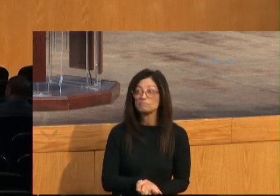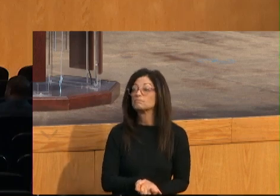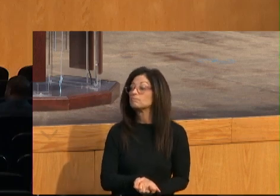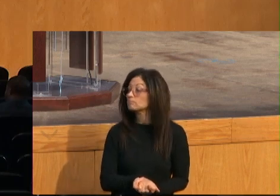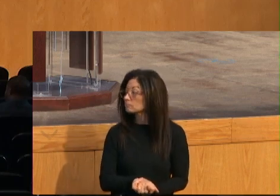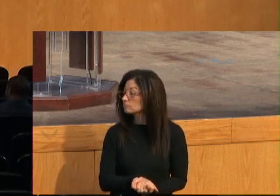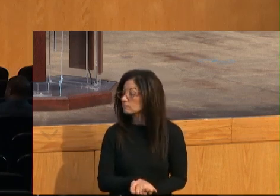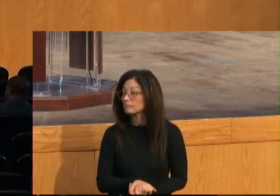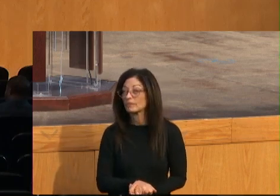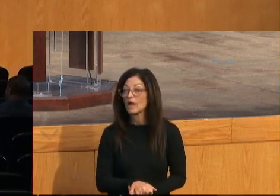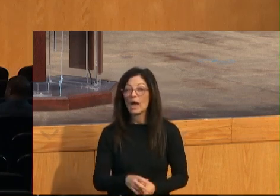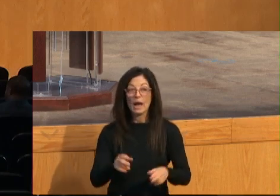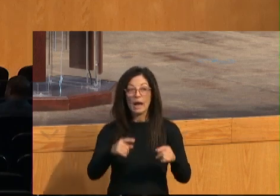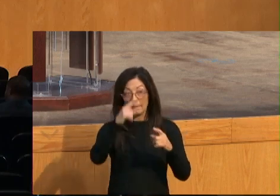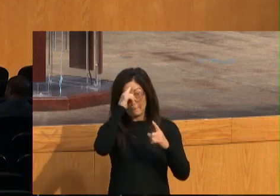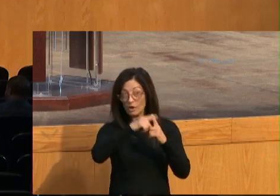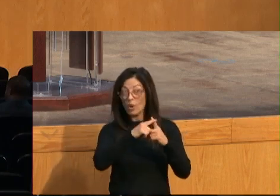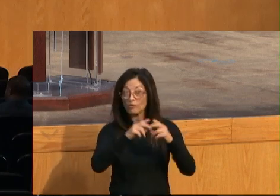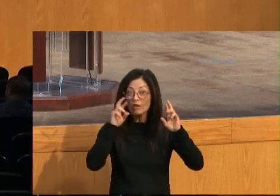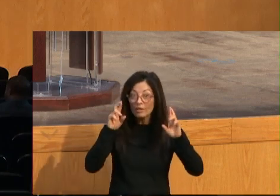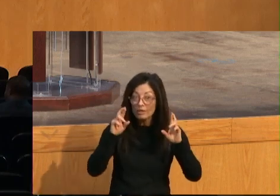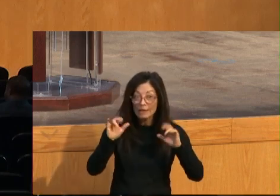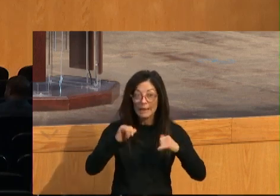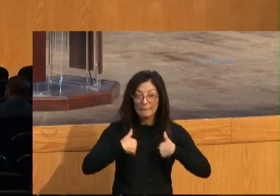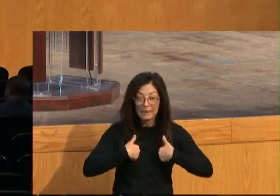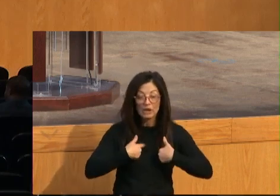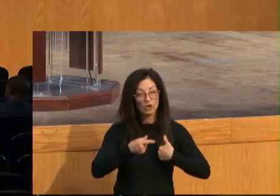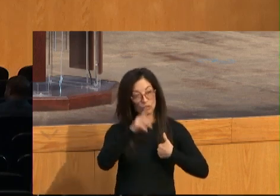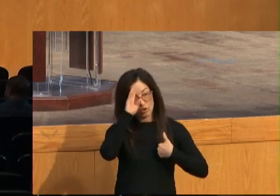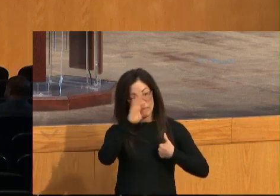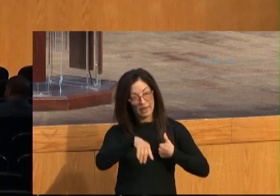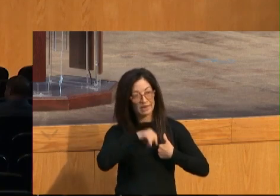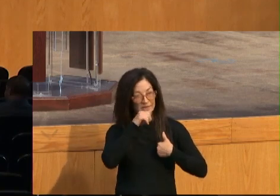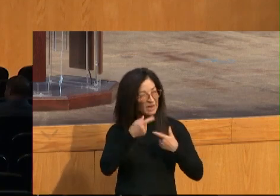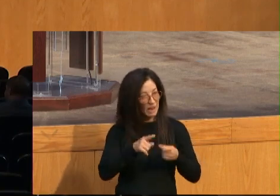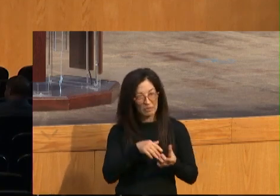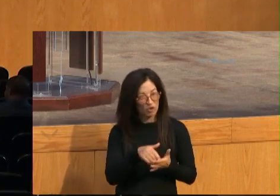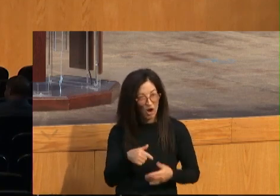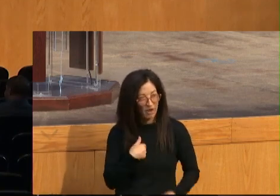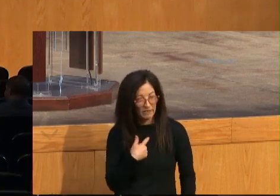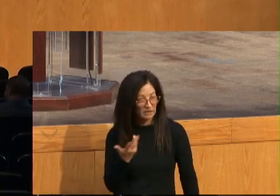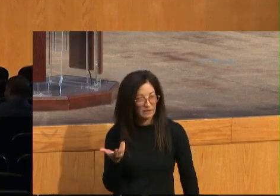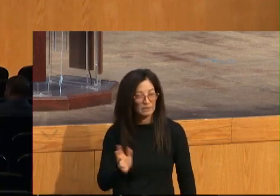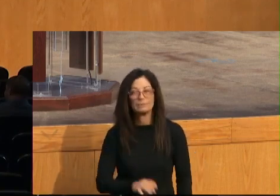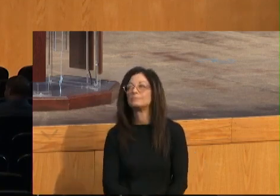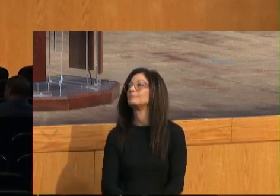hopeful, folks, because I am. And you'll know that doesn't happen too often.